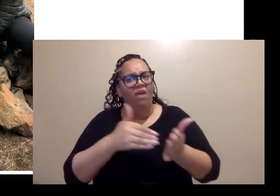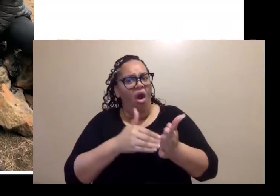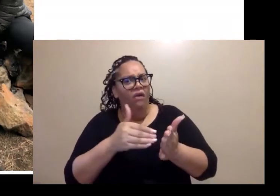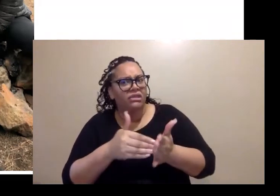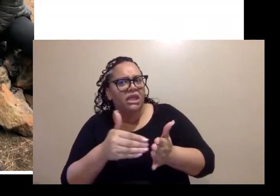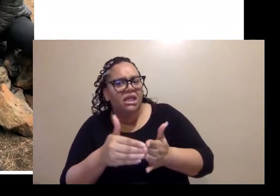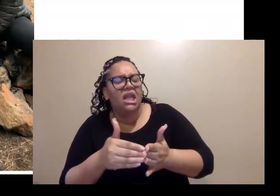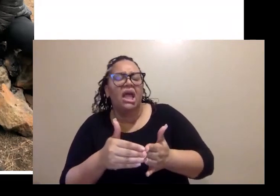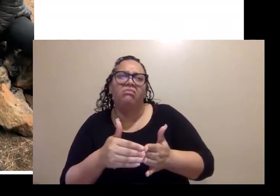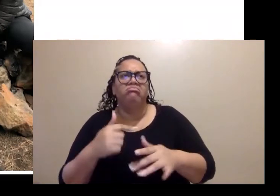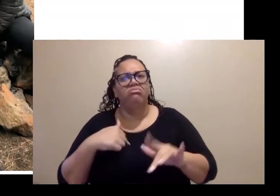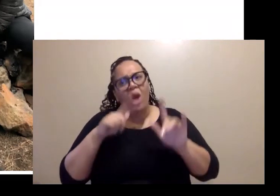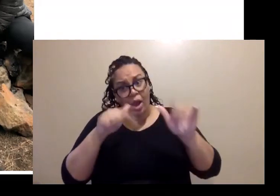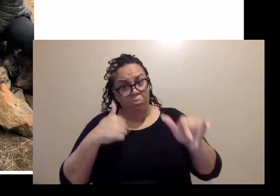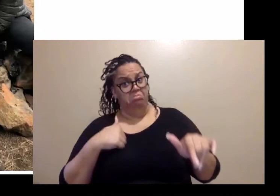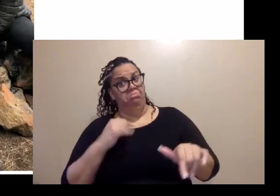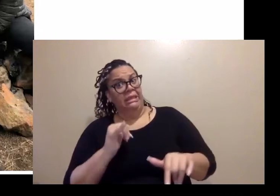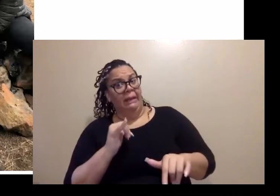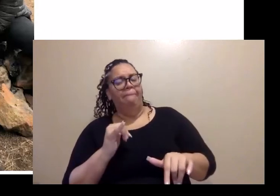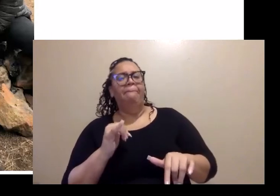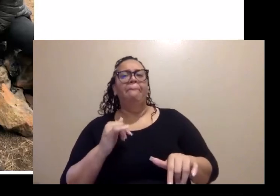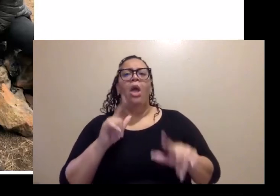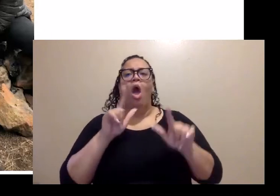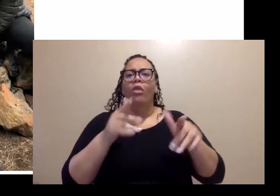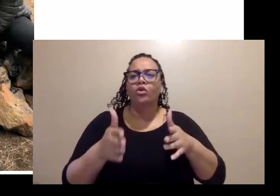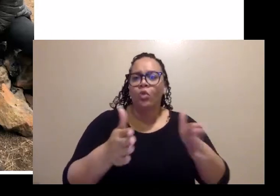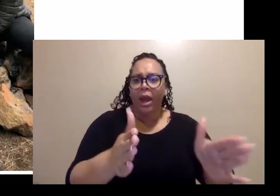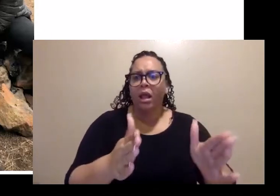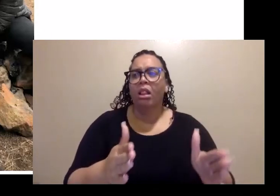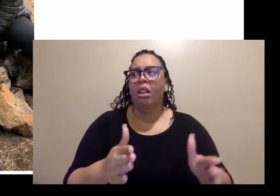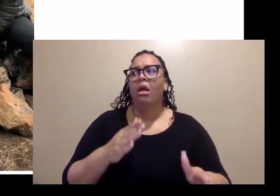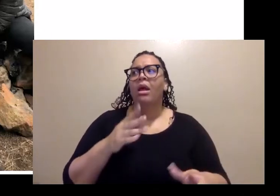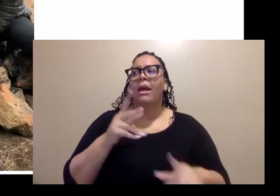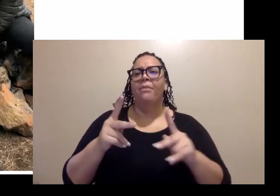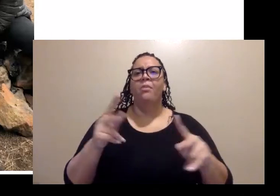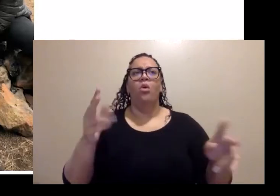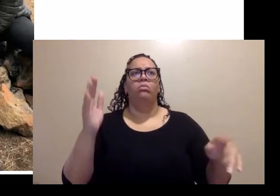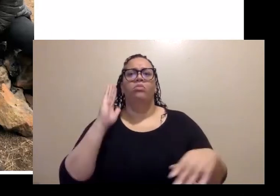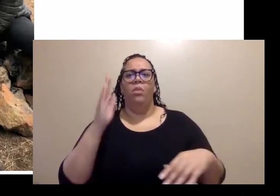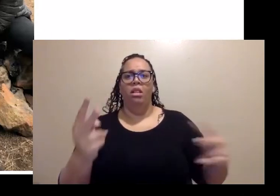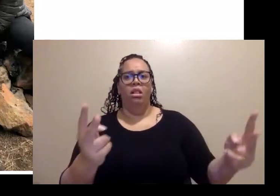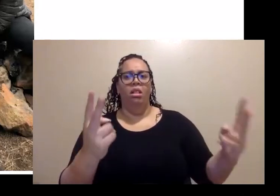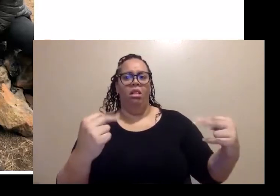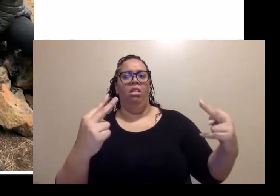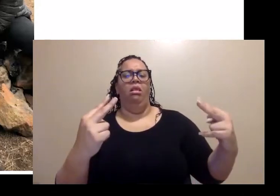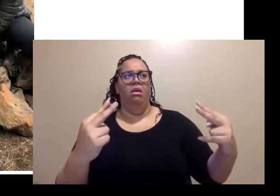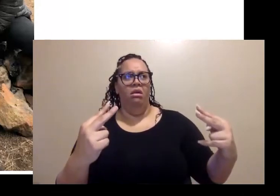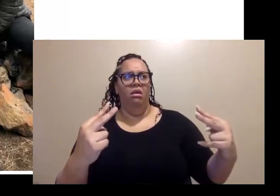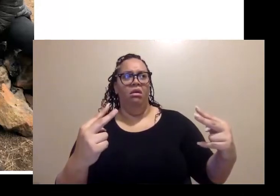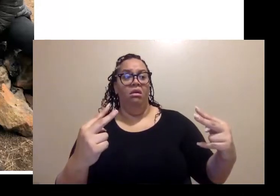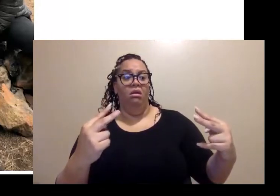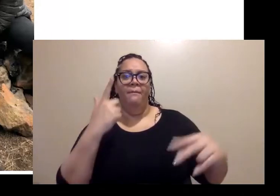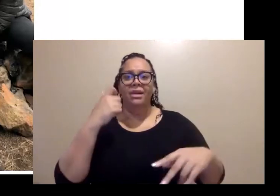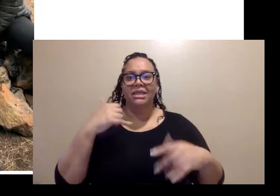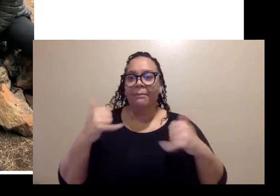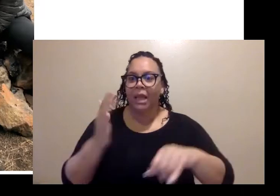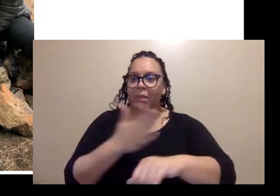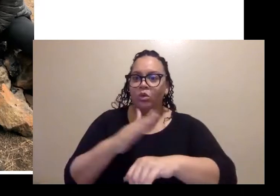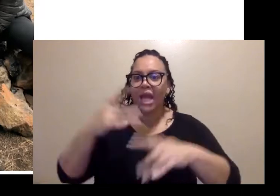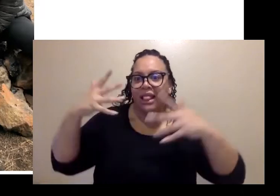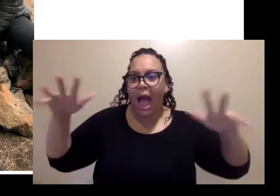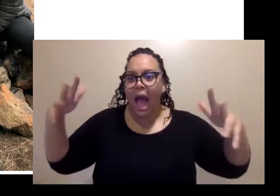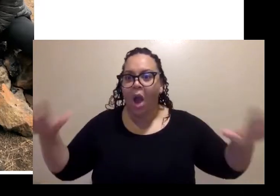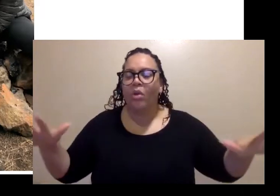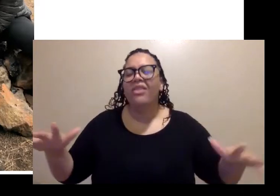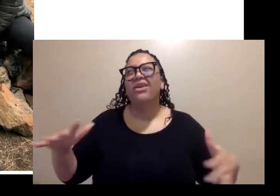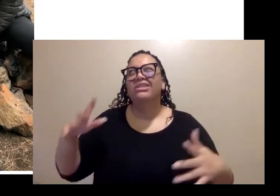trail, I've been given dirty looks about even just playing a song because it's too loud. There's this narrative that when you're out in nature,